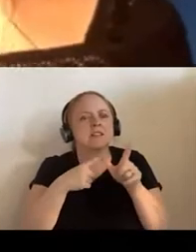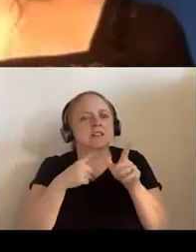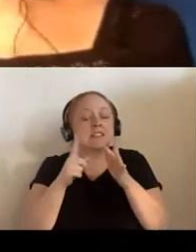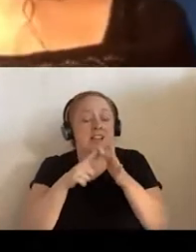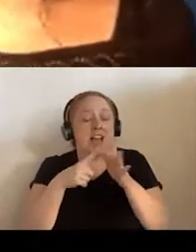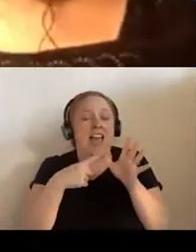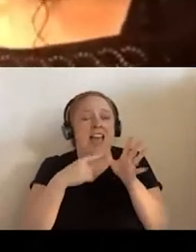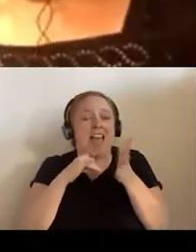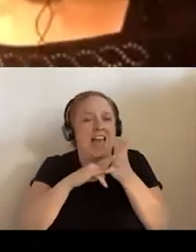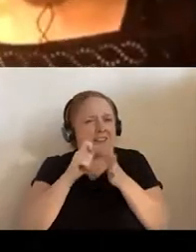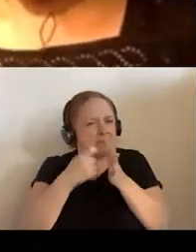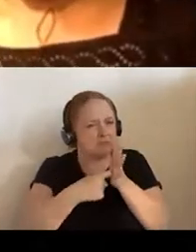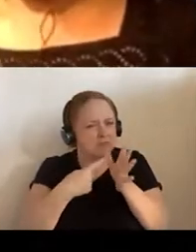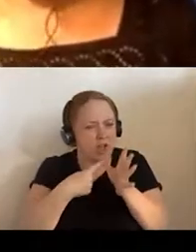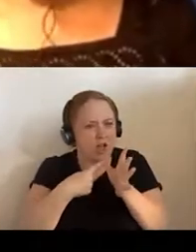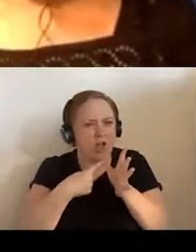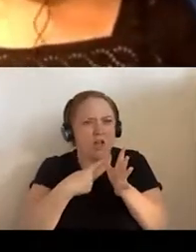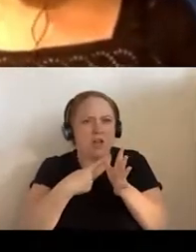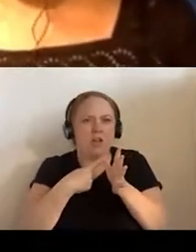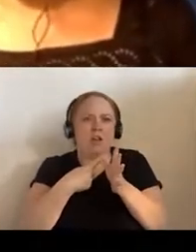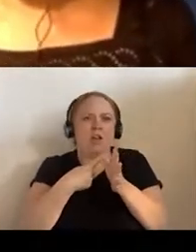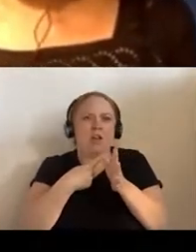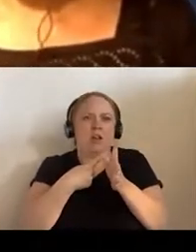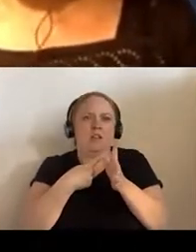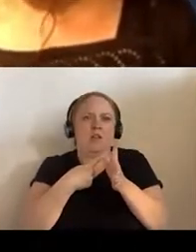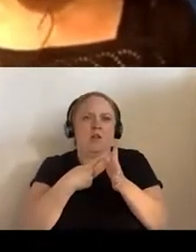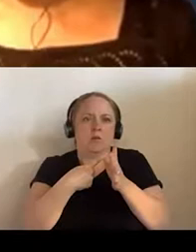architecture in terms of the history of enslaved people